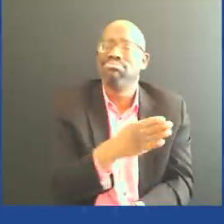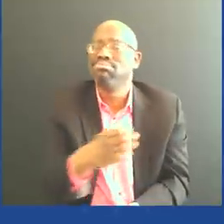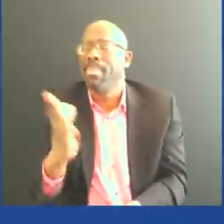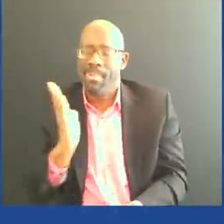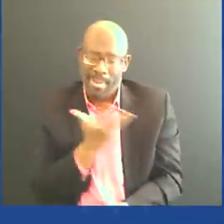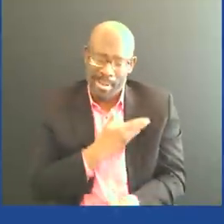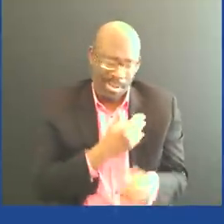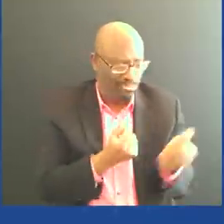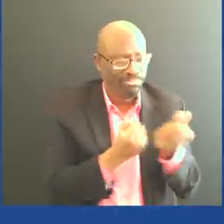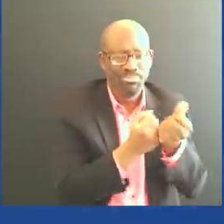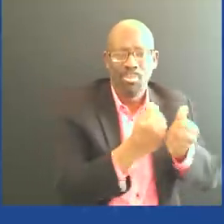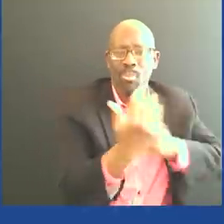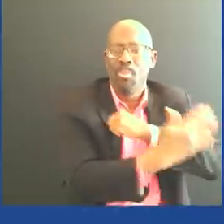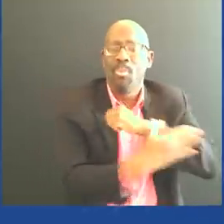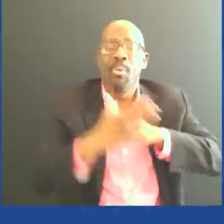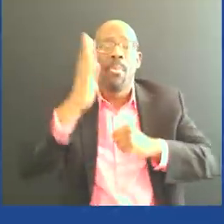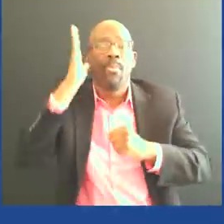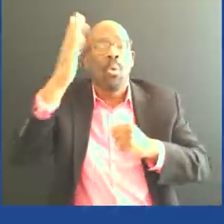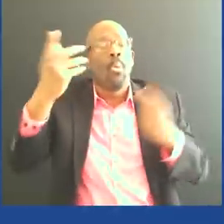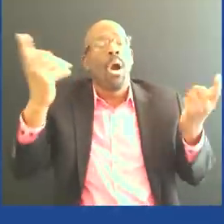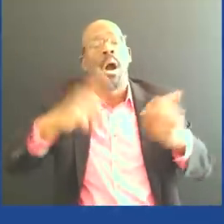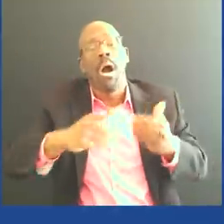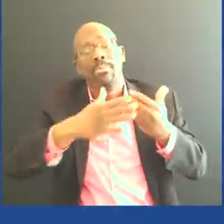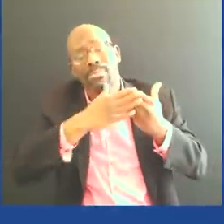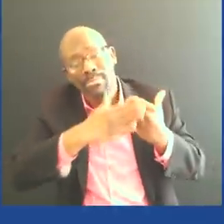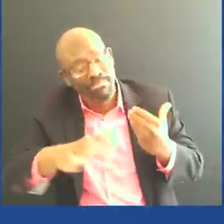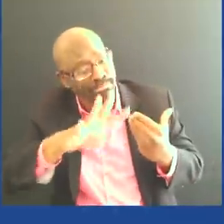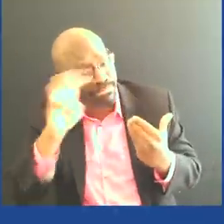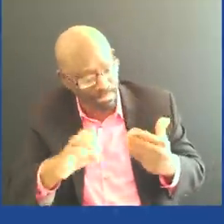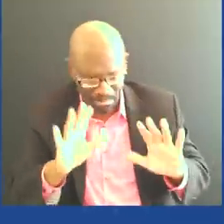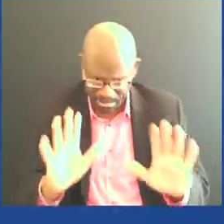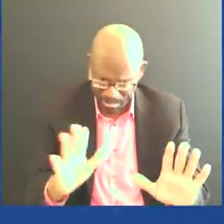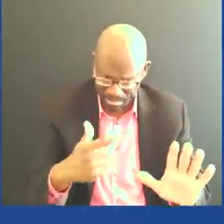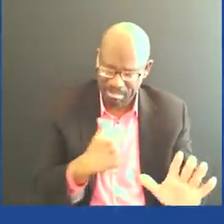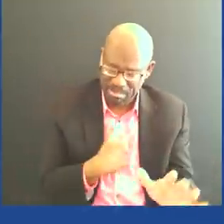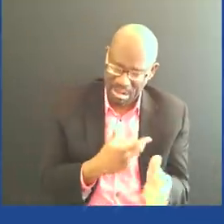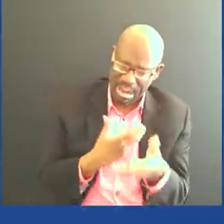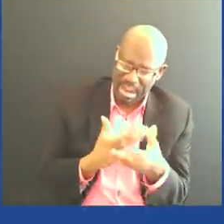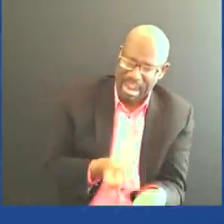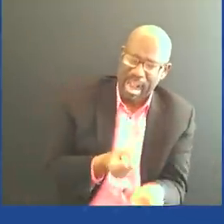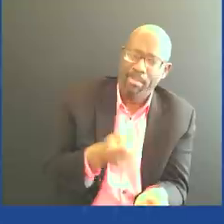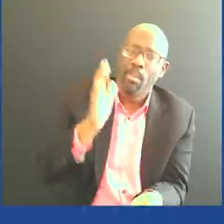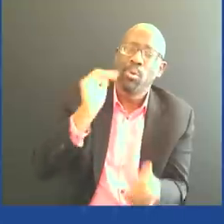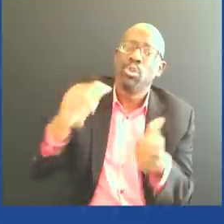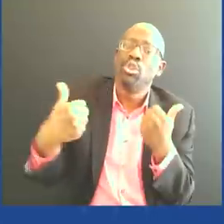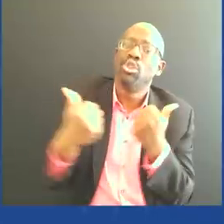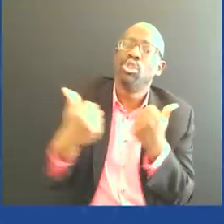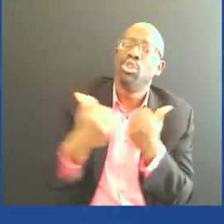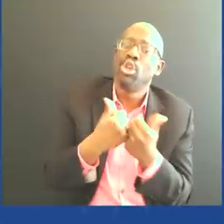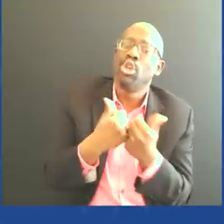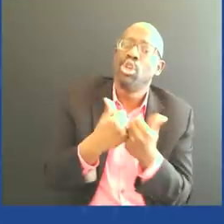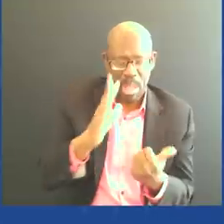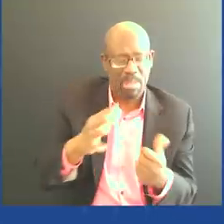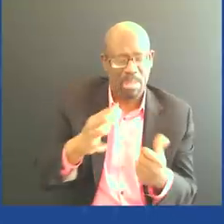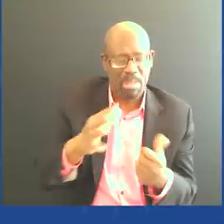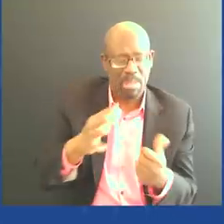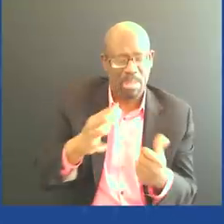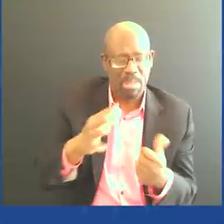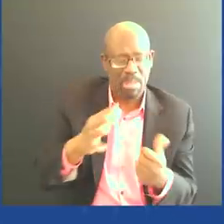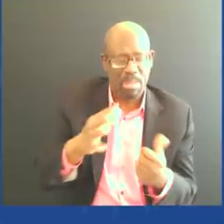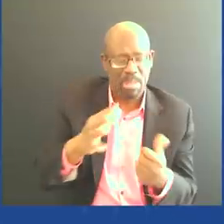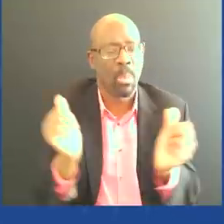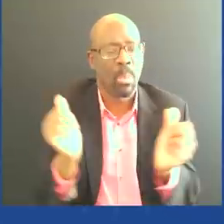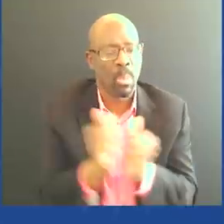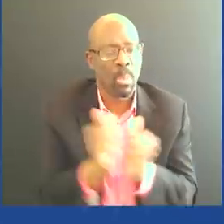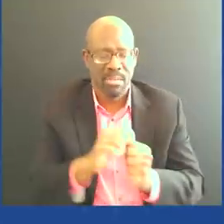we do know this. The challenges will be met with honor, distinction, and valor of